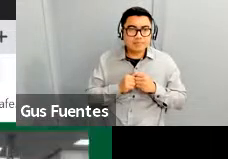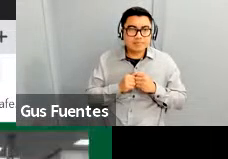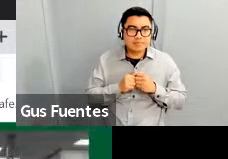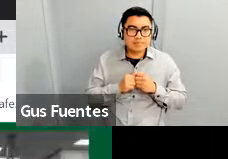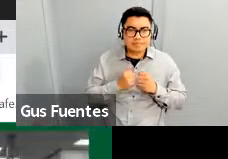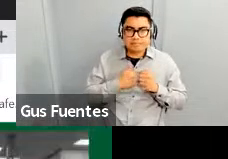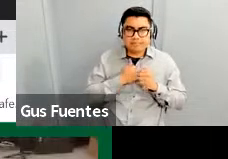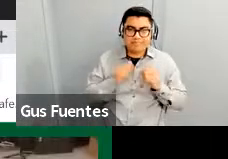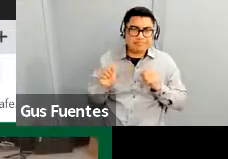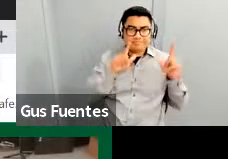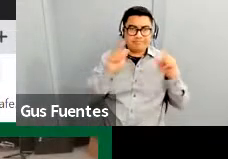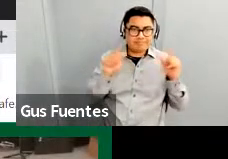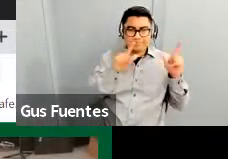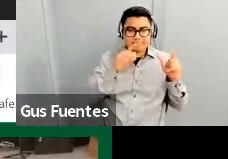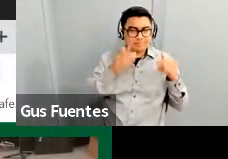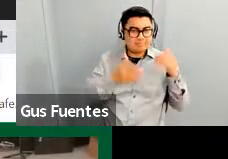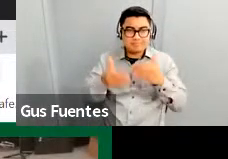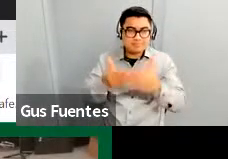sorry.